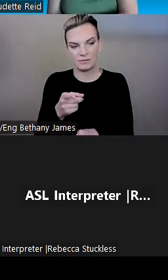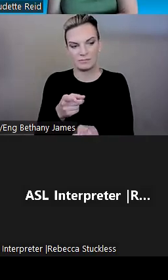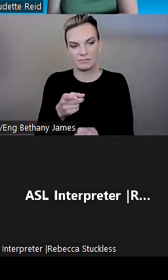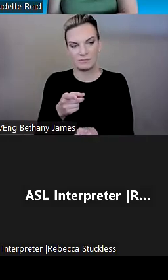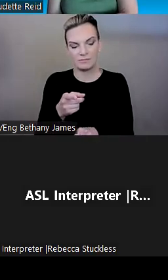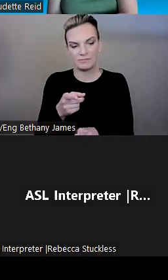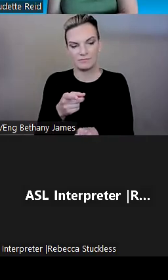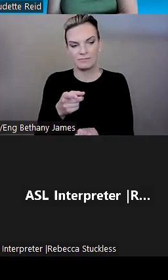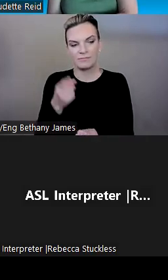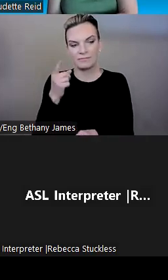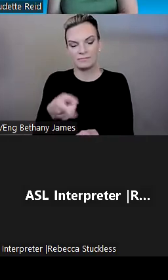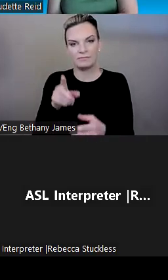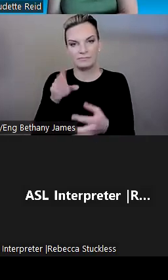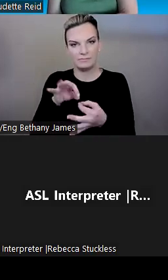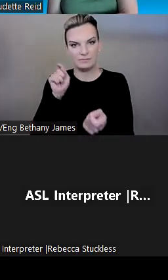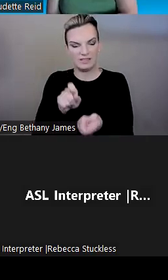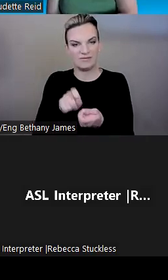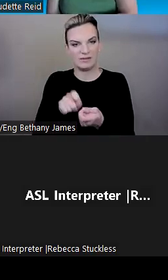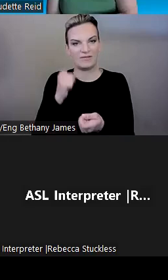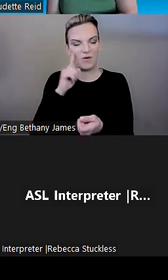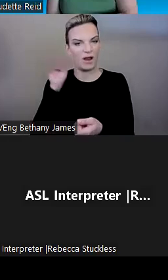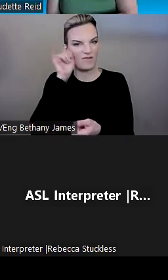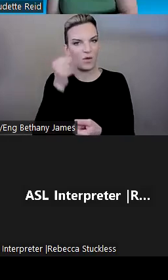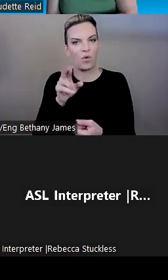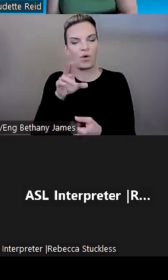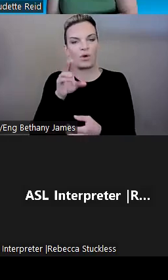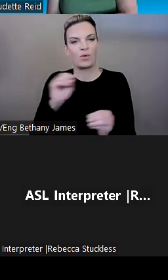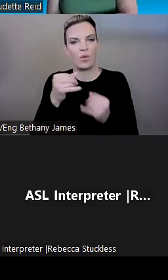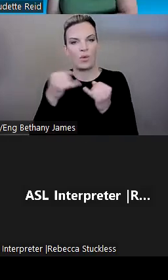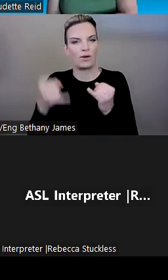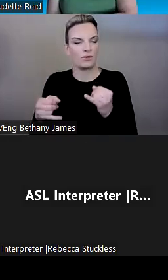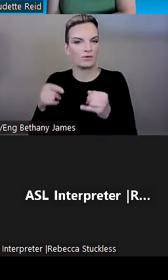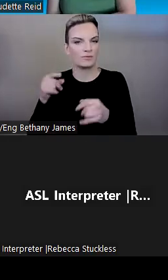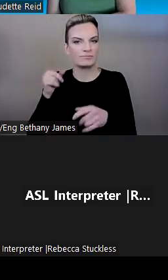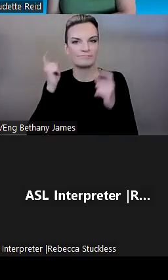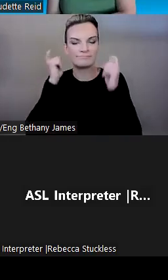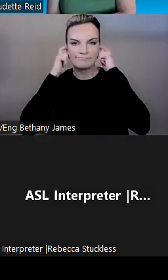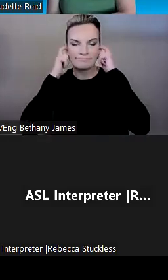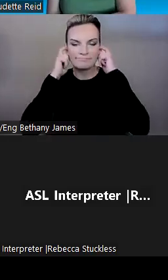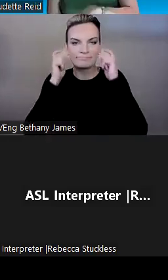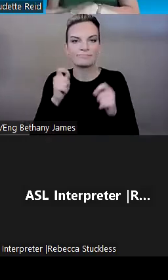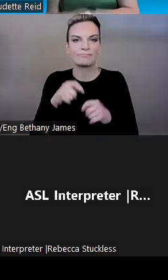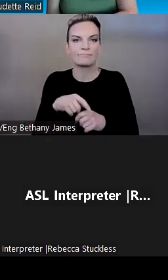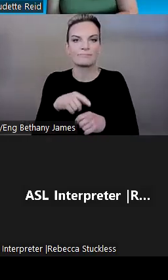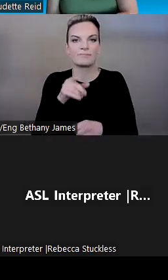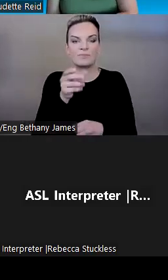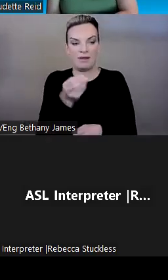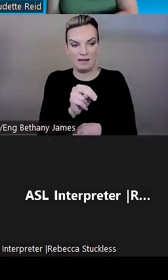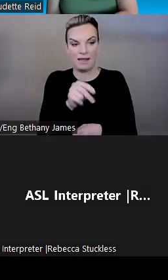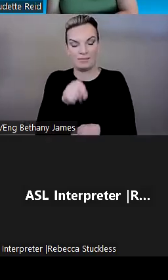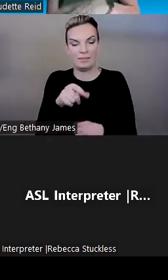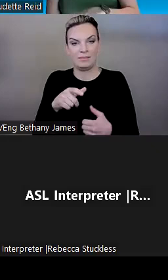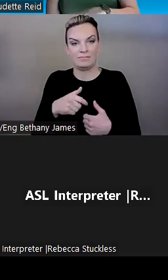iPhone hearing device or the wireless headphones. And turning on that feature allows you